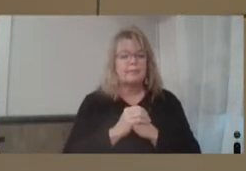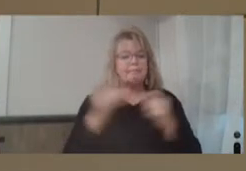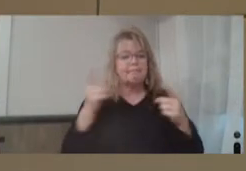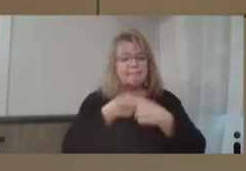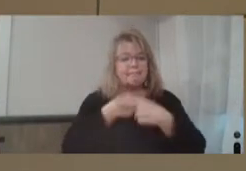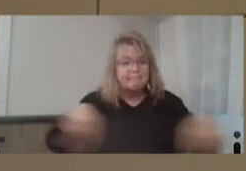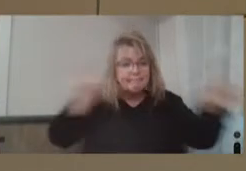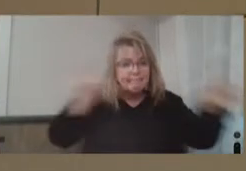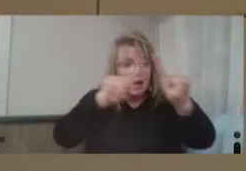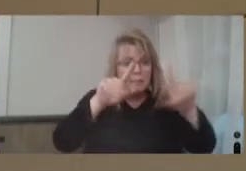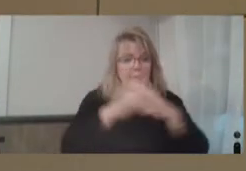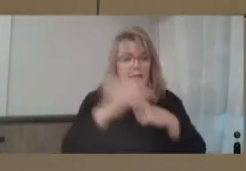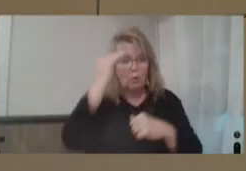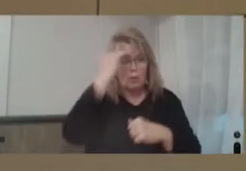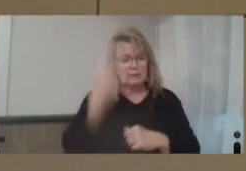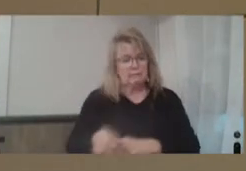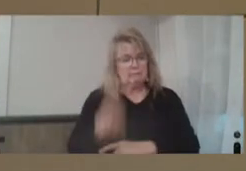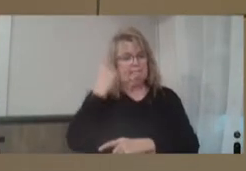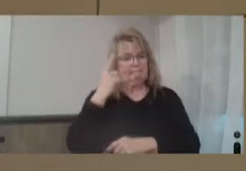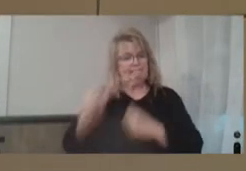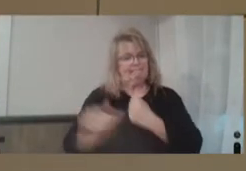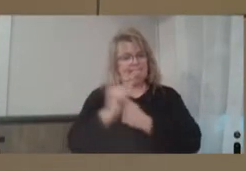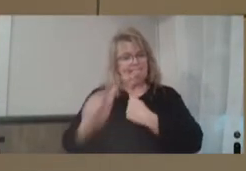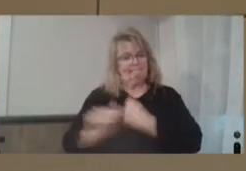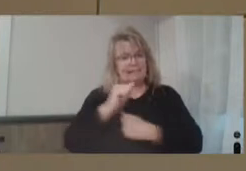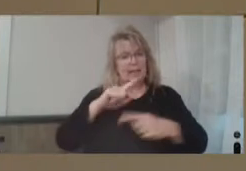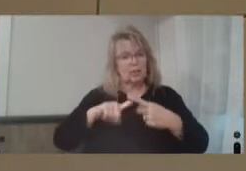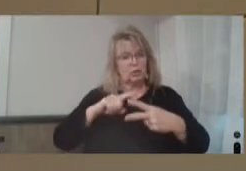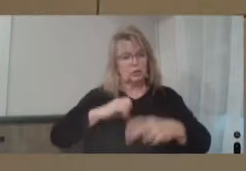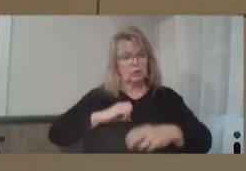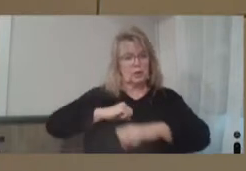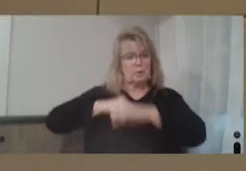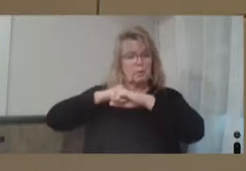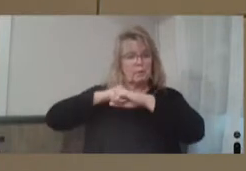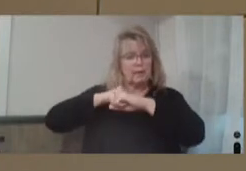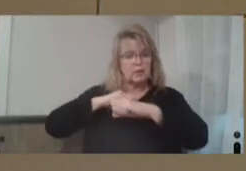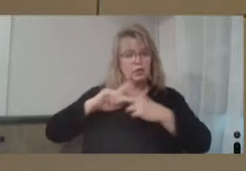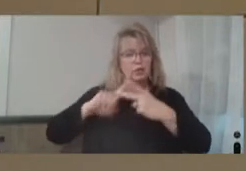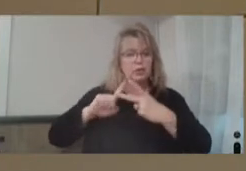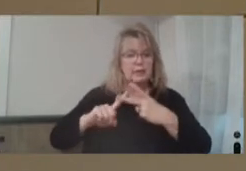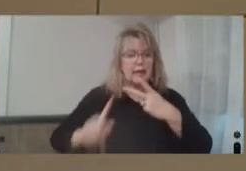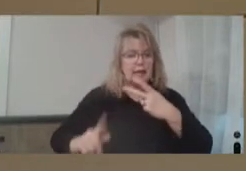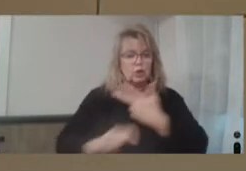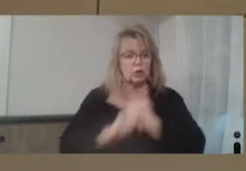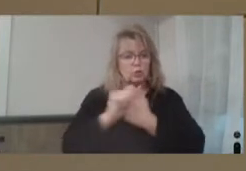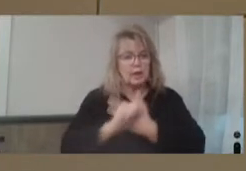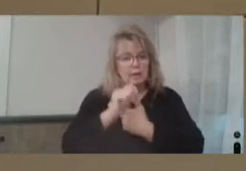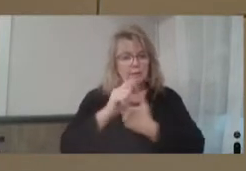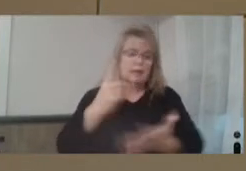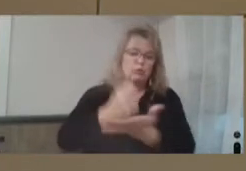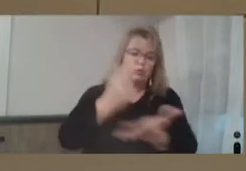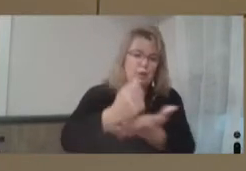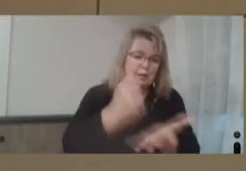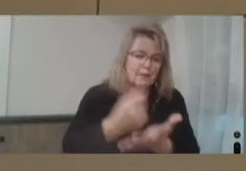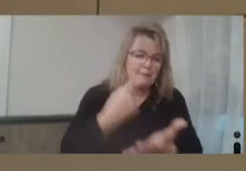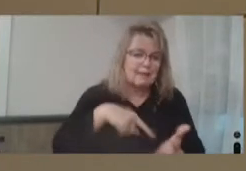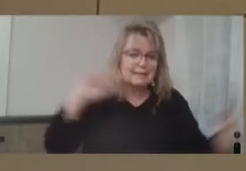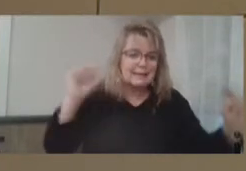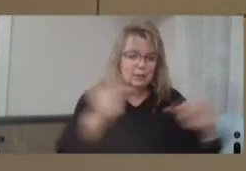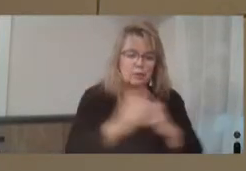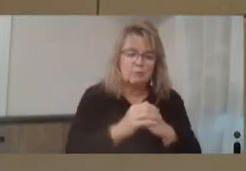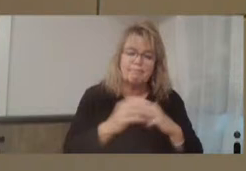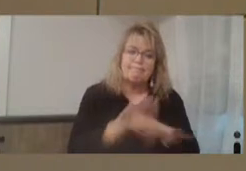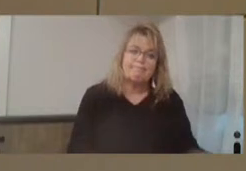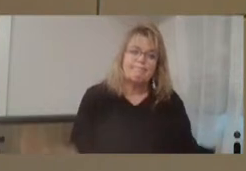of the dangers, prevention, and treatment of these injuries and effects on the family are critical to